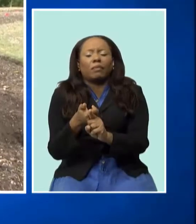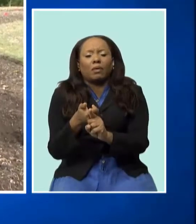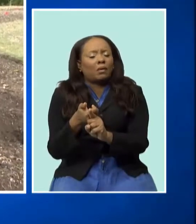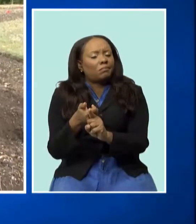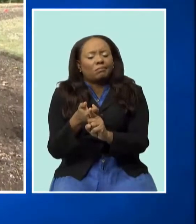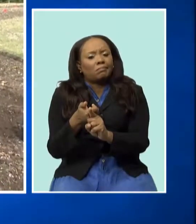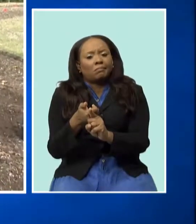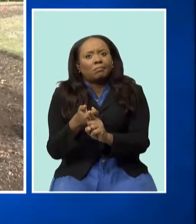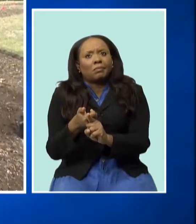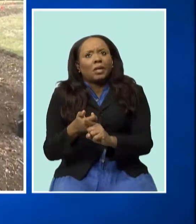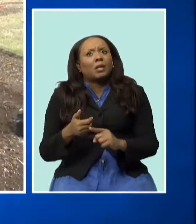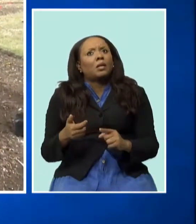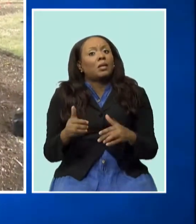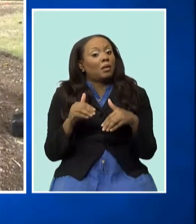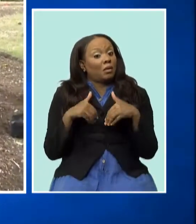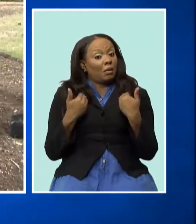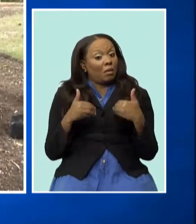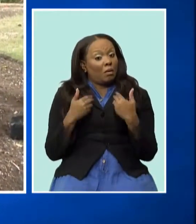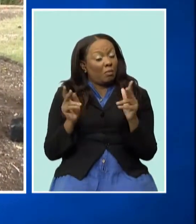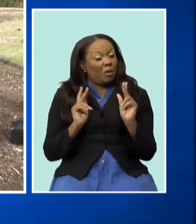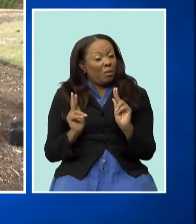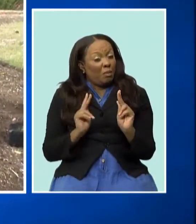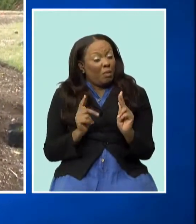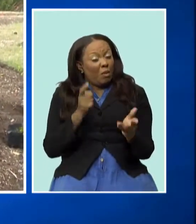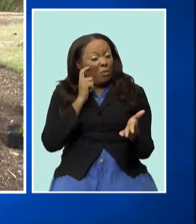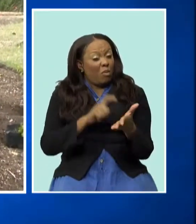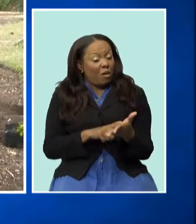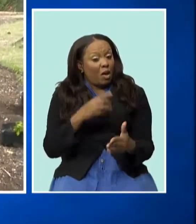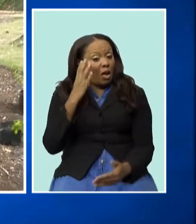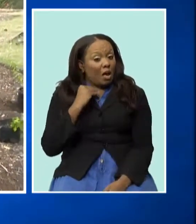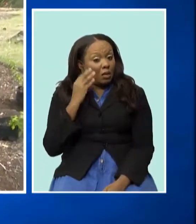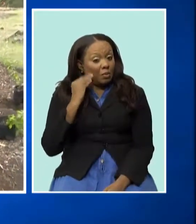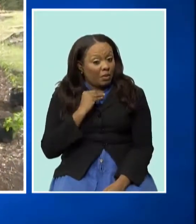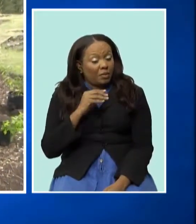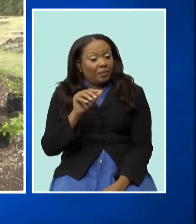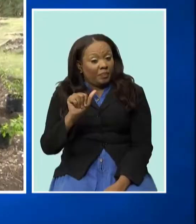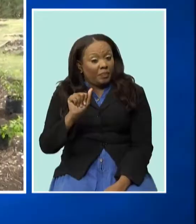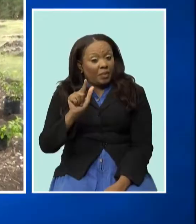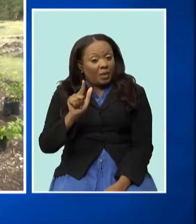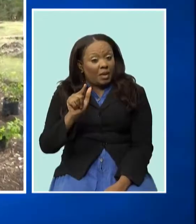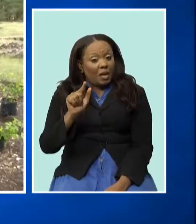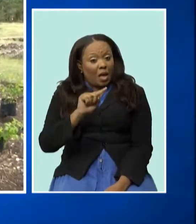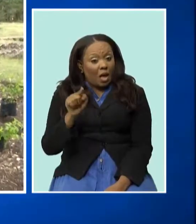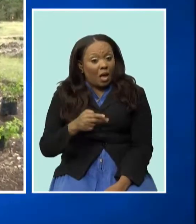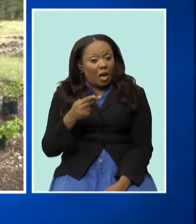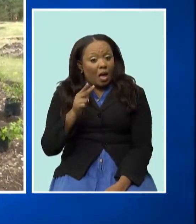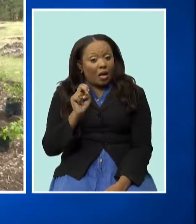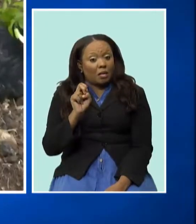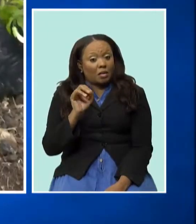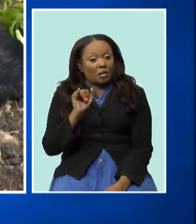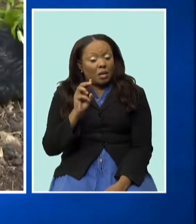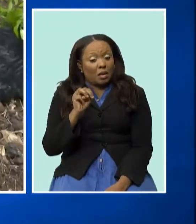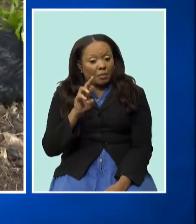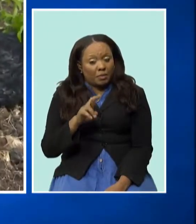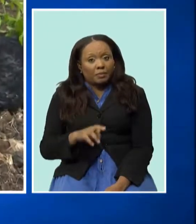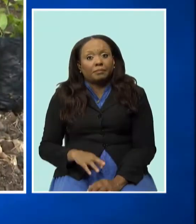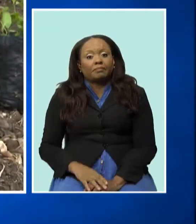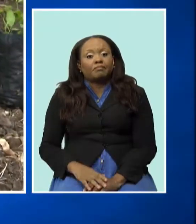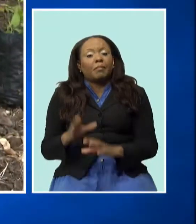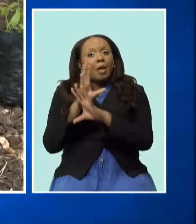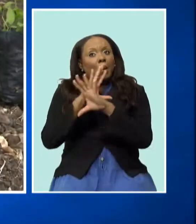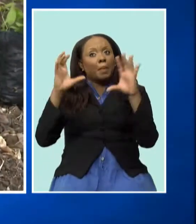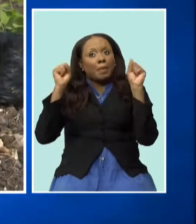hearing that younger people are starting to both detect and experience Alzheimer's. In her remarks at the launch, President of the Barbados